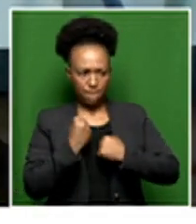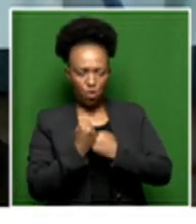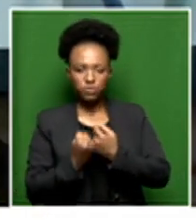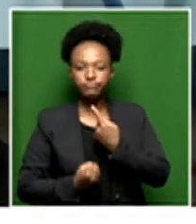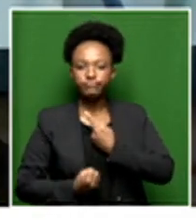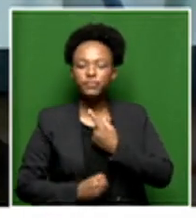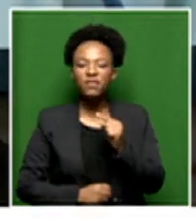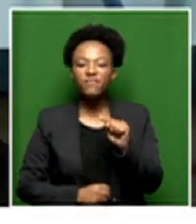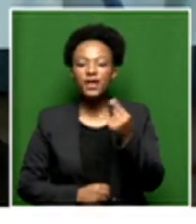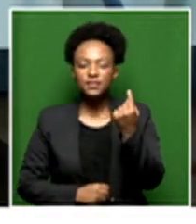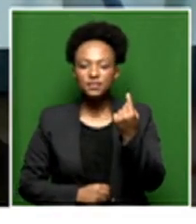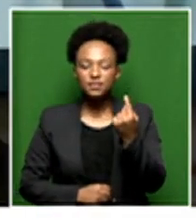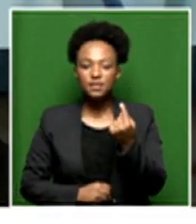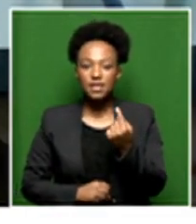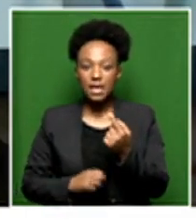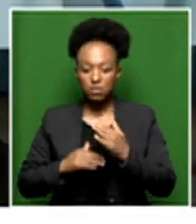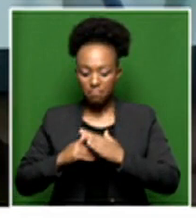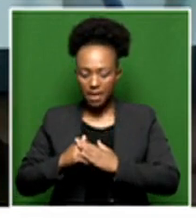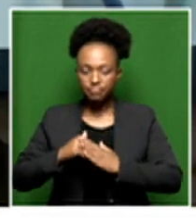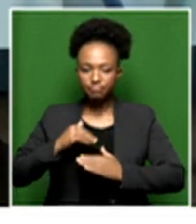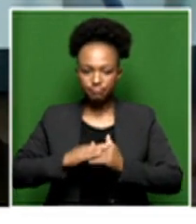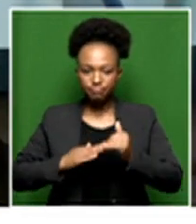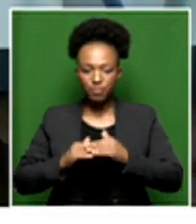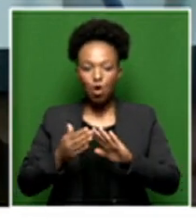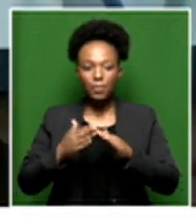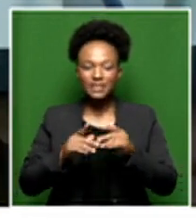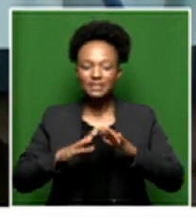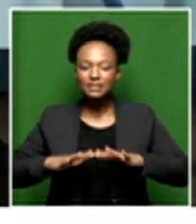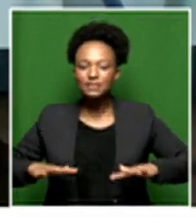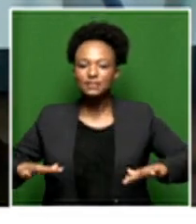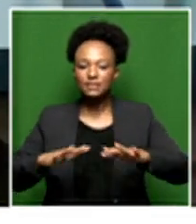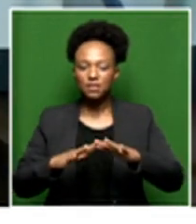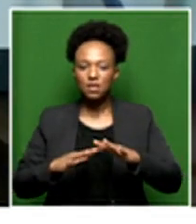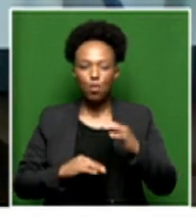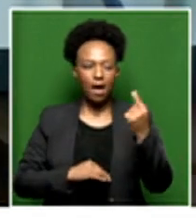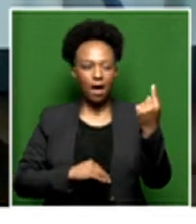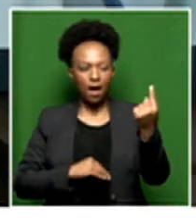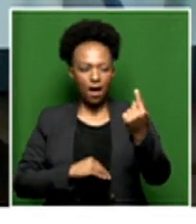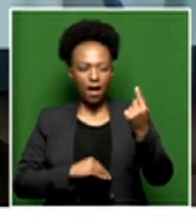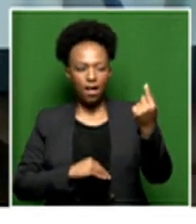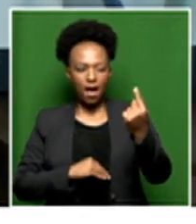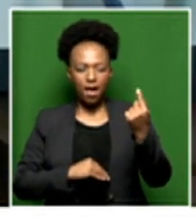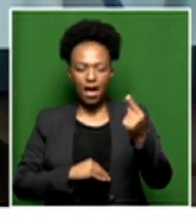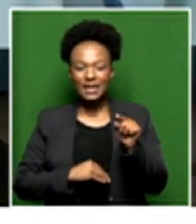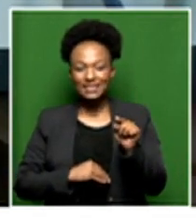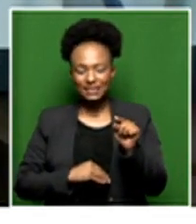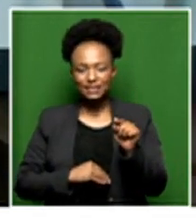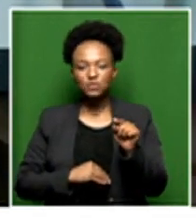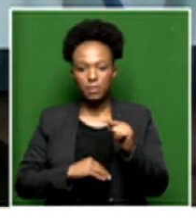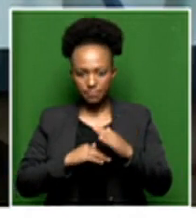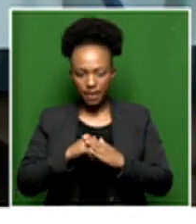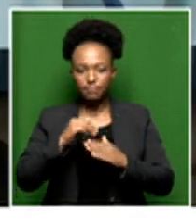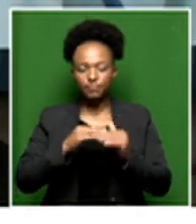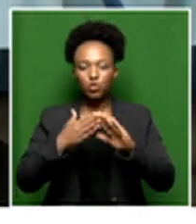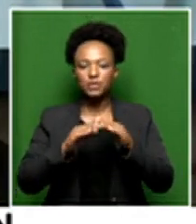that. Also, in terms of building a community, that it can often feel like a very isolated experience. And it's really important